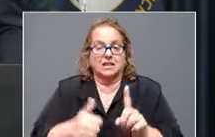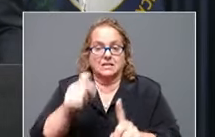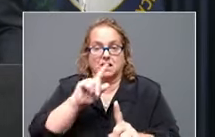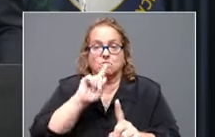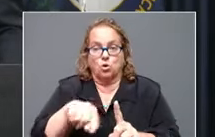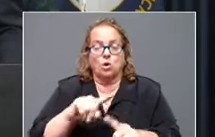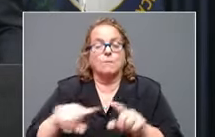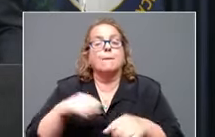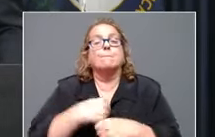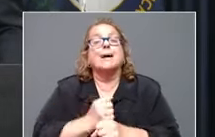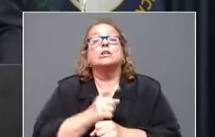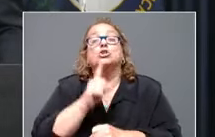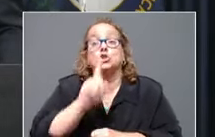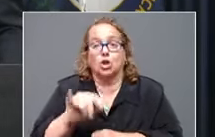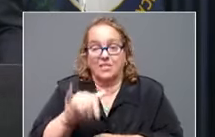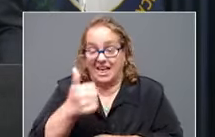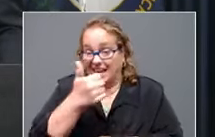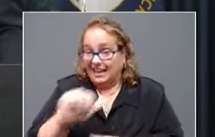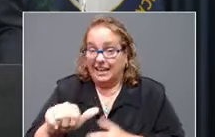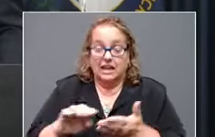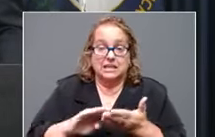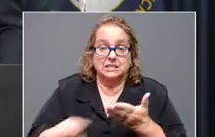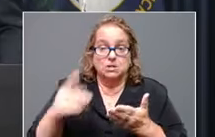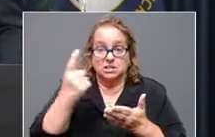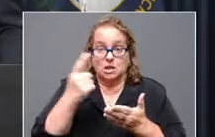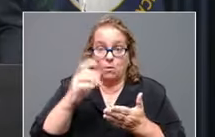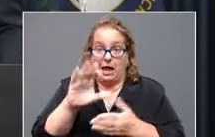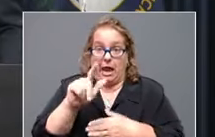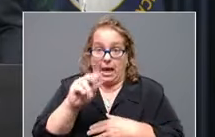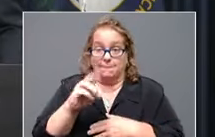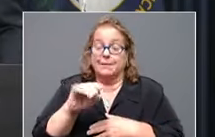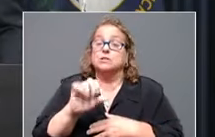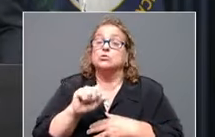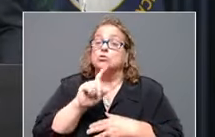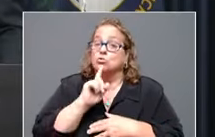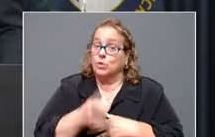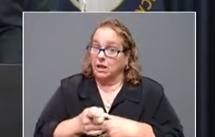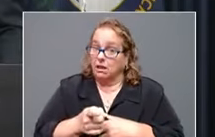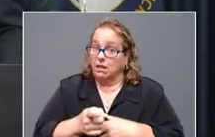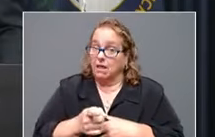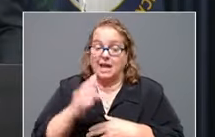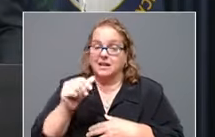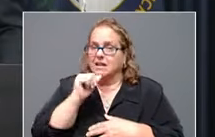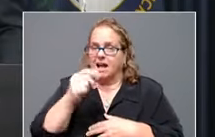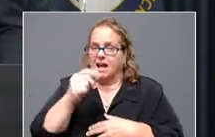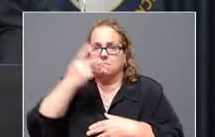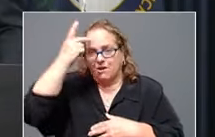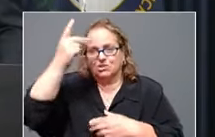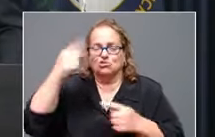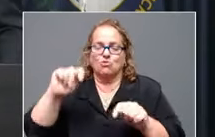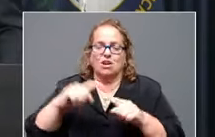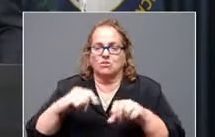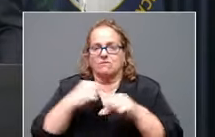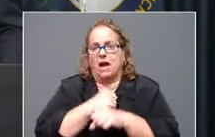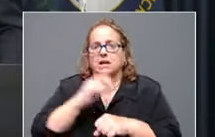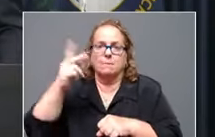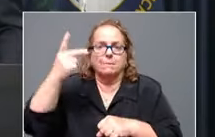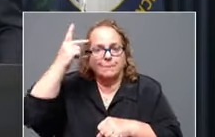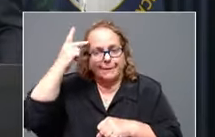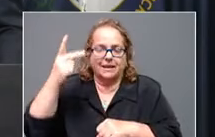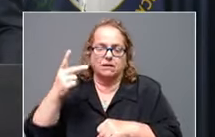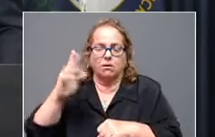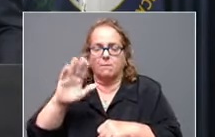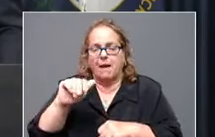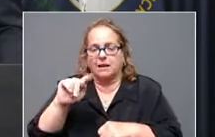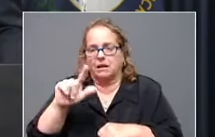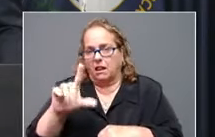sure that any exemption that someone is claiming is real, and it's not their parents trying to fight some political proxy battle with